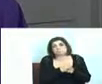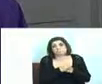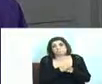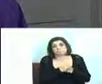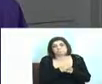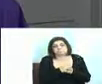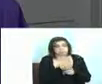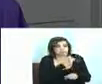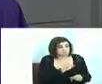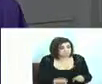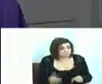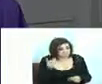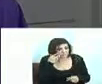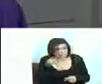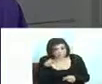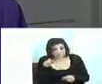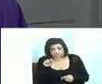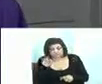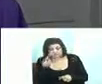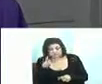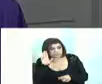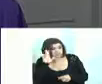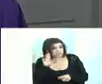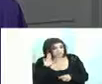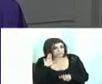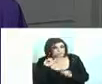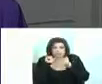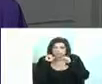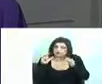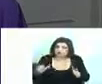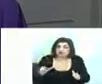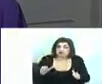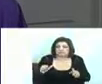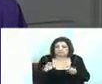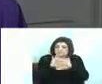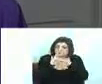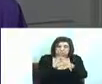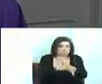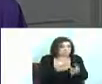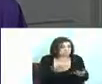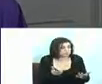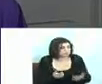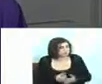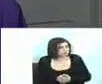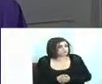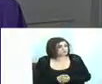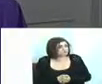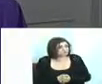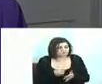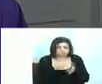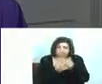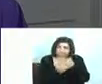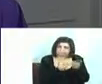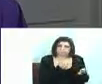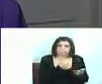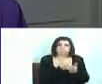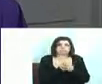Christ knew that Peter was going to walk away and deny that he had anything to do with him. And it didn't matter.